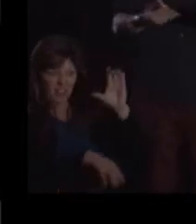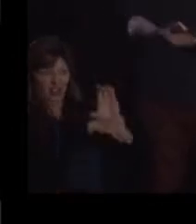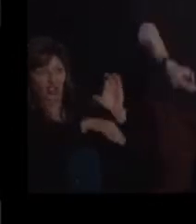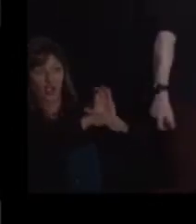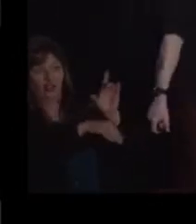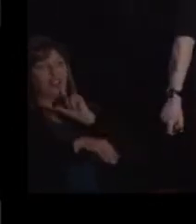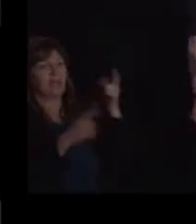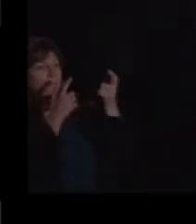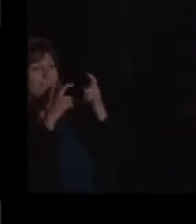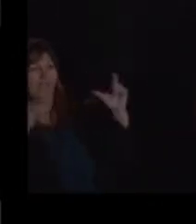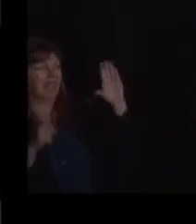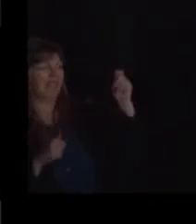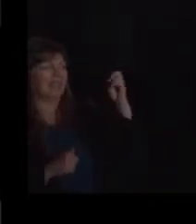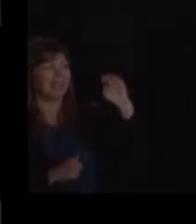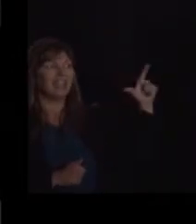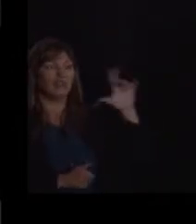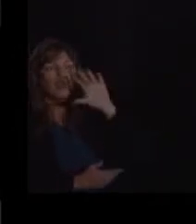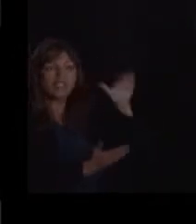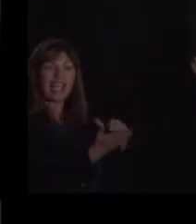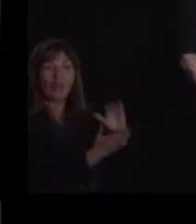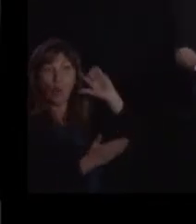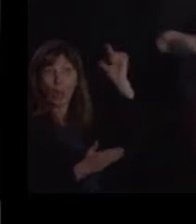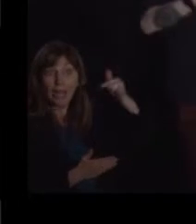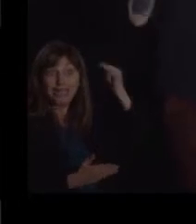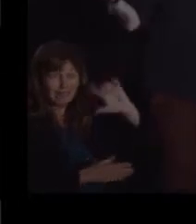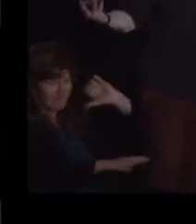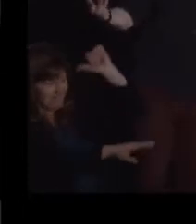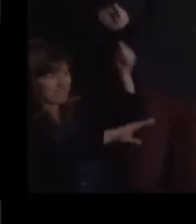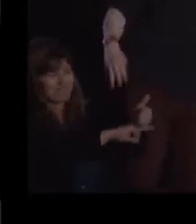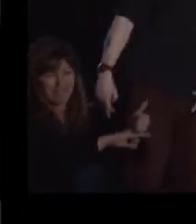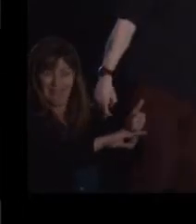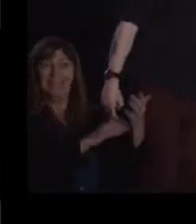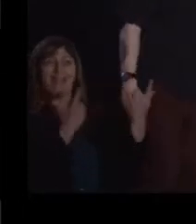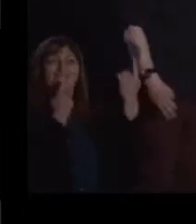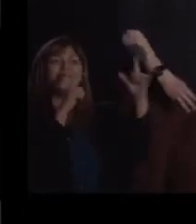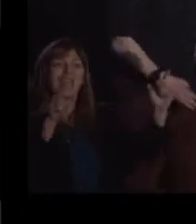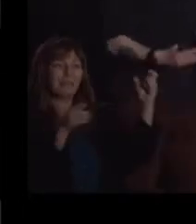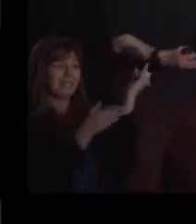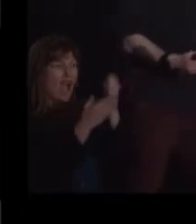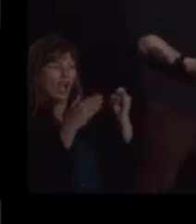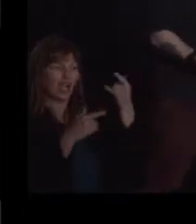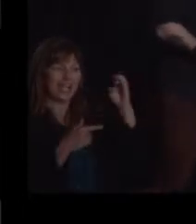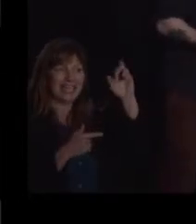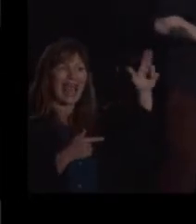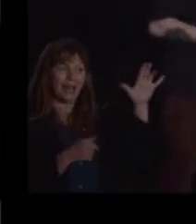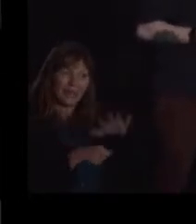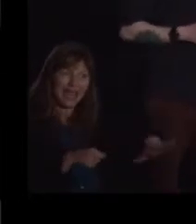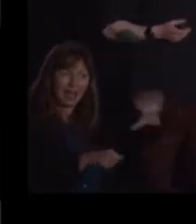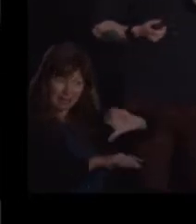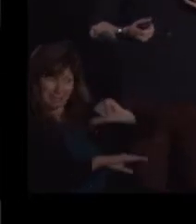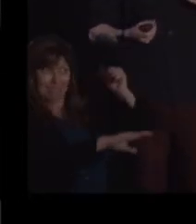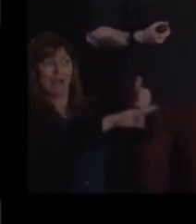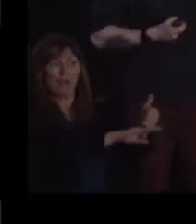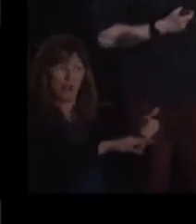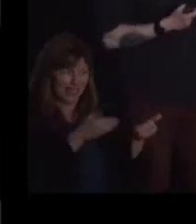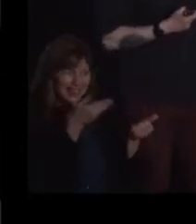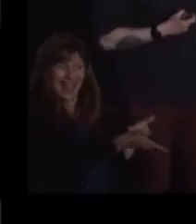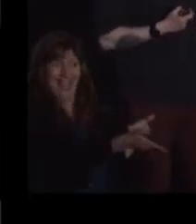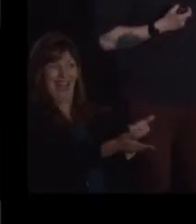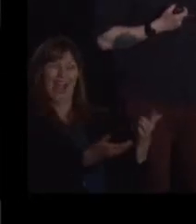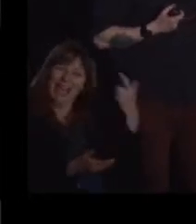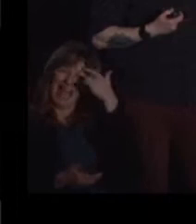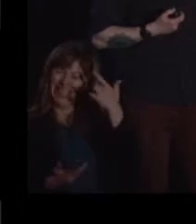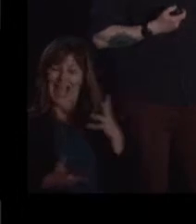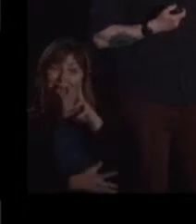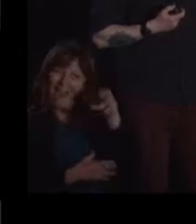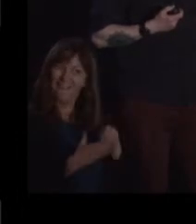beautiful monument in central London. And behind him is the Tate Modern, which is a really famous art gallery. And it's like, again, I could have never done this stuff. You know,